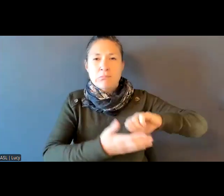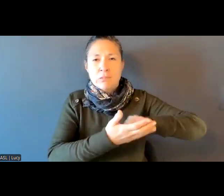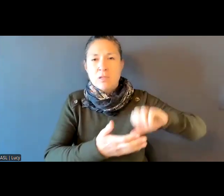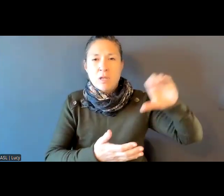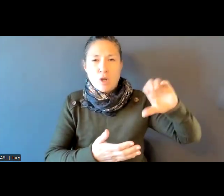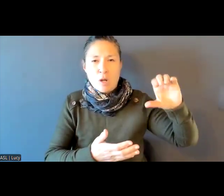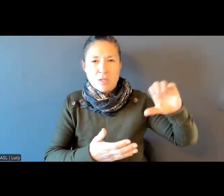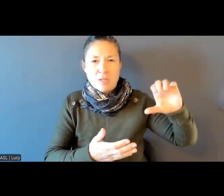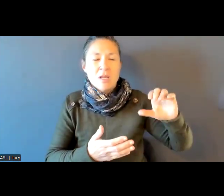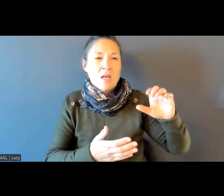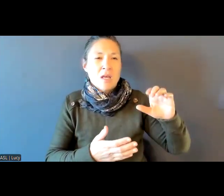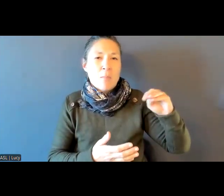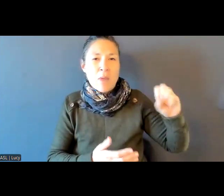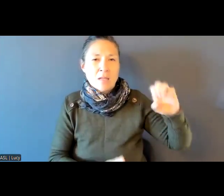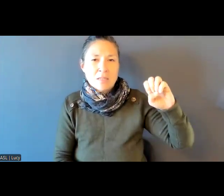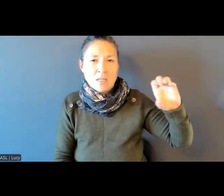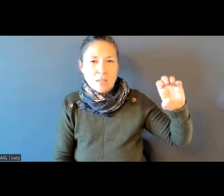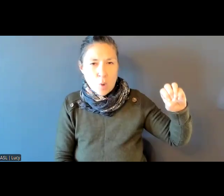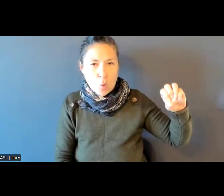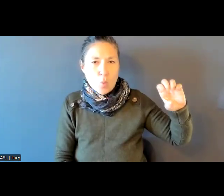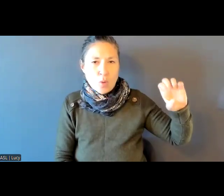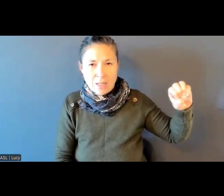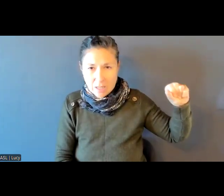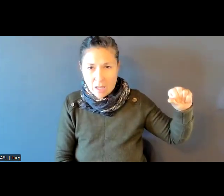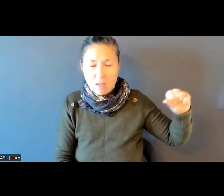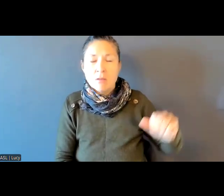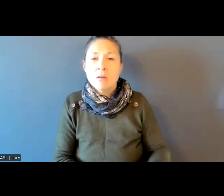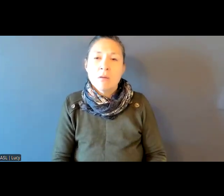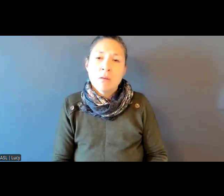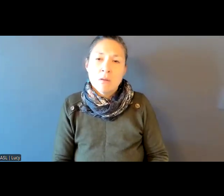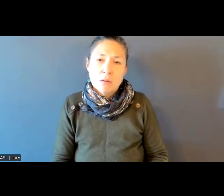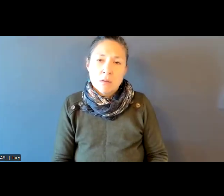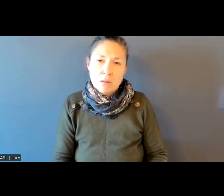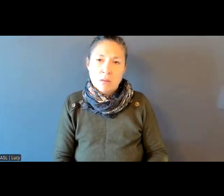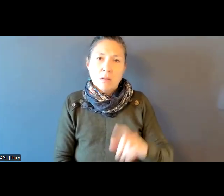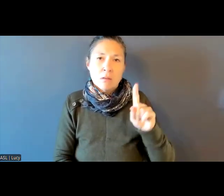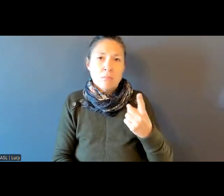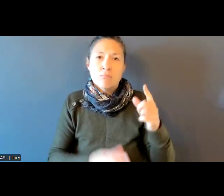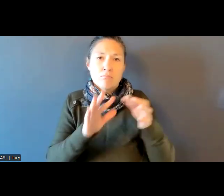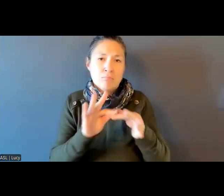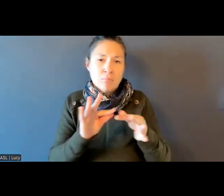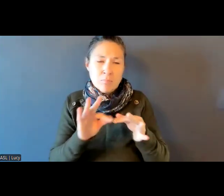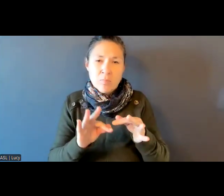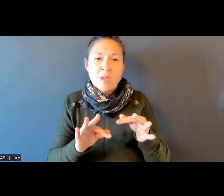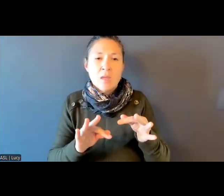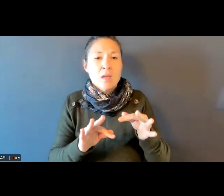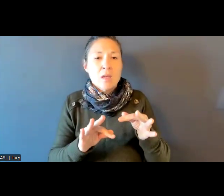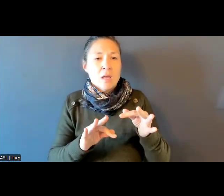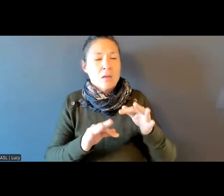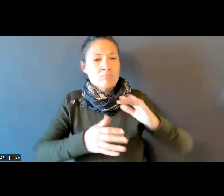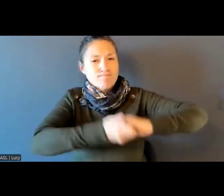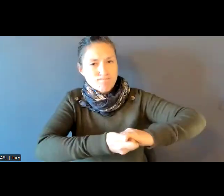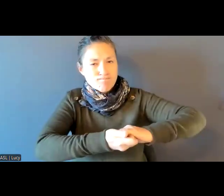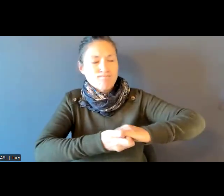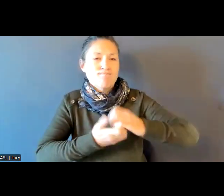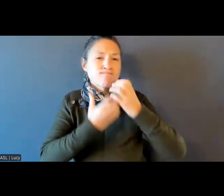Energy and Environmental Affairs, and want to just say that we value you as partners in this work to